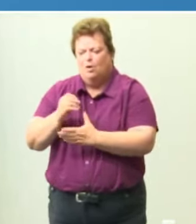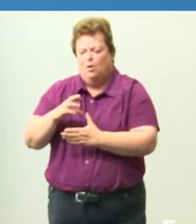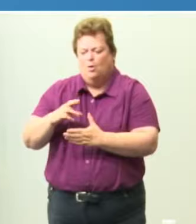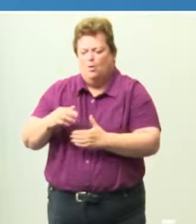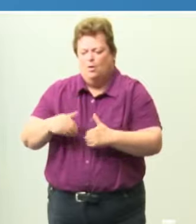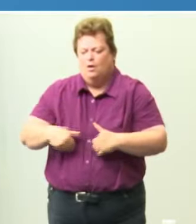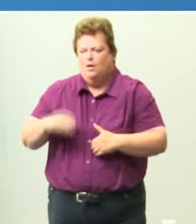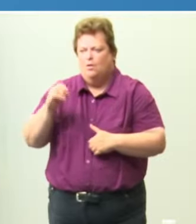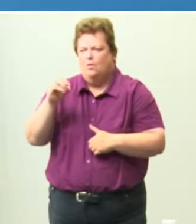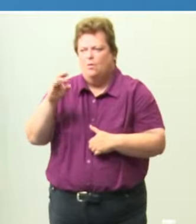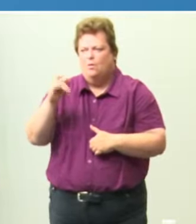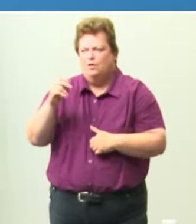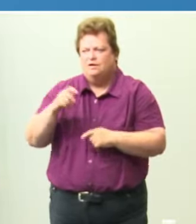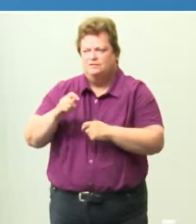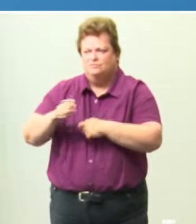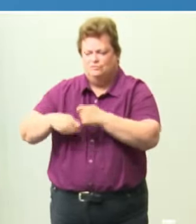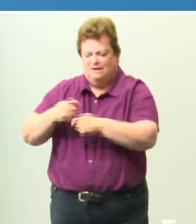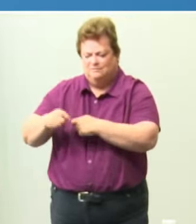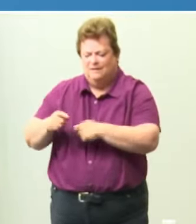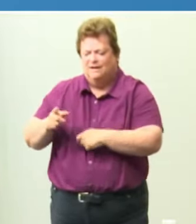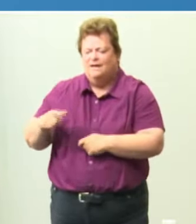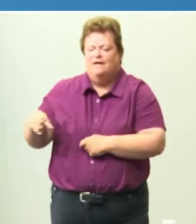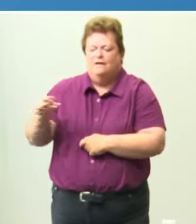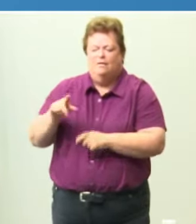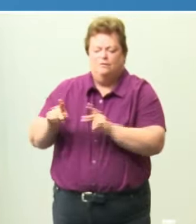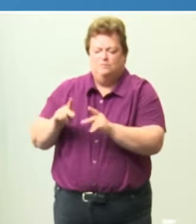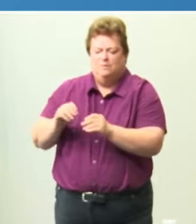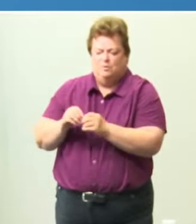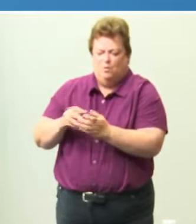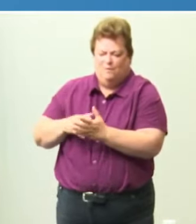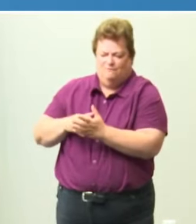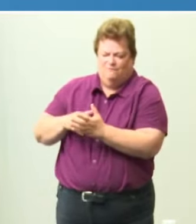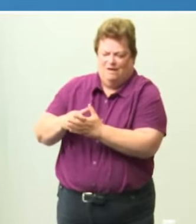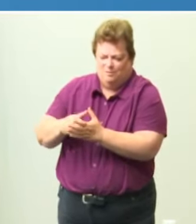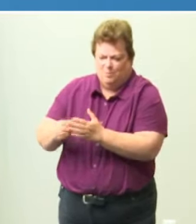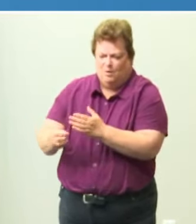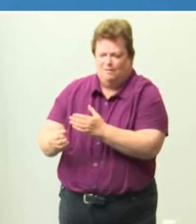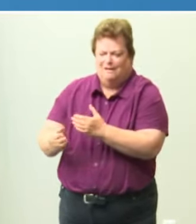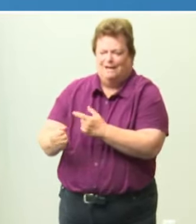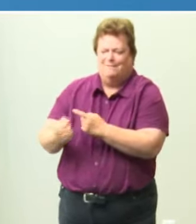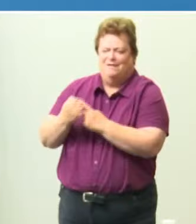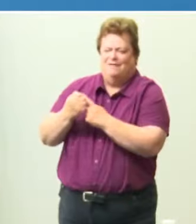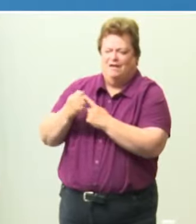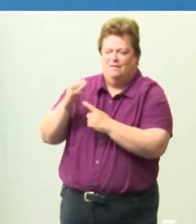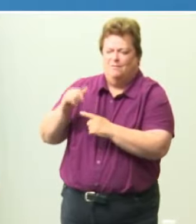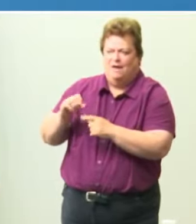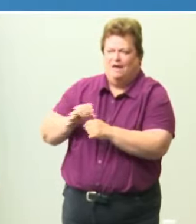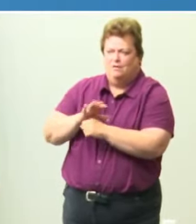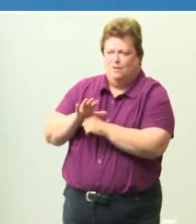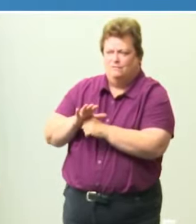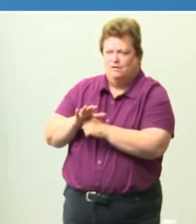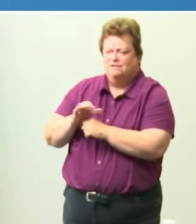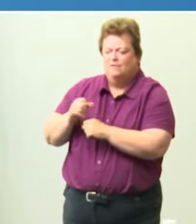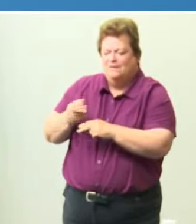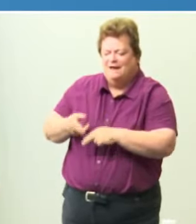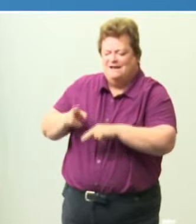transplant. These individuals are more vulnerable to COVID-19 and may benefit from an additional dose to ensure that they have as